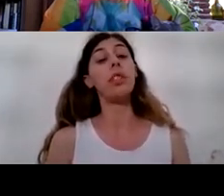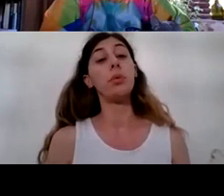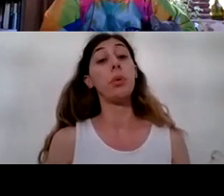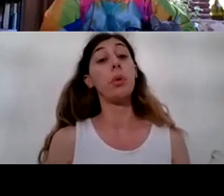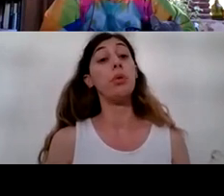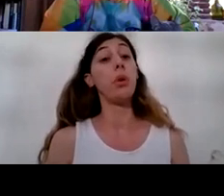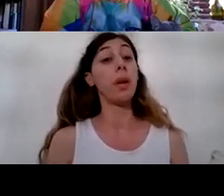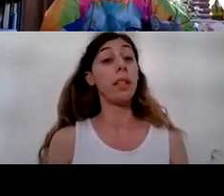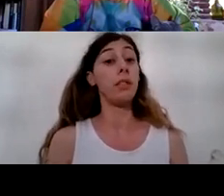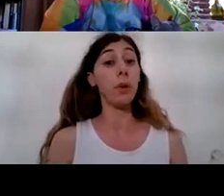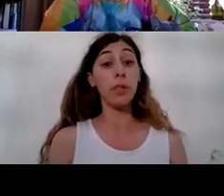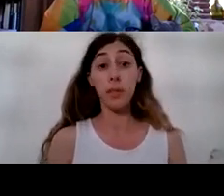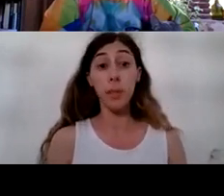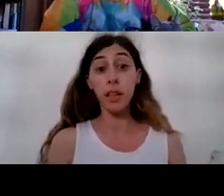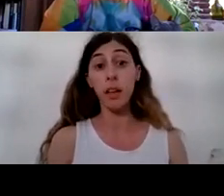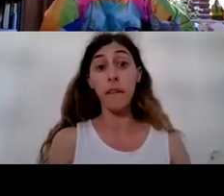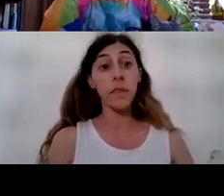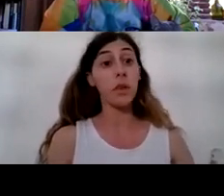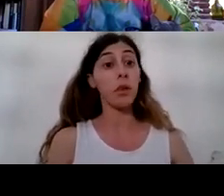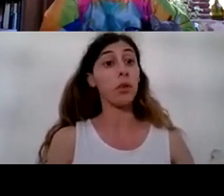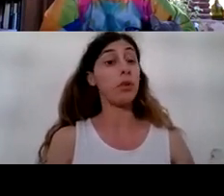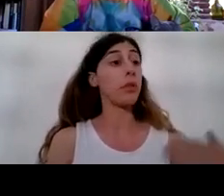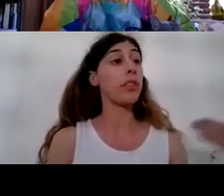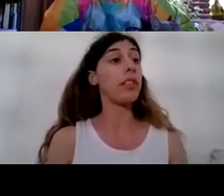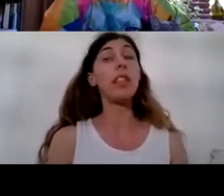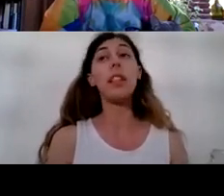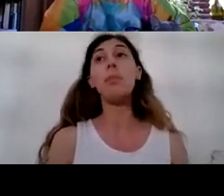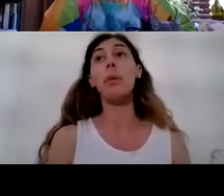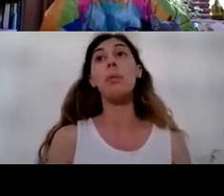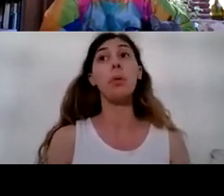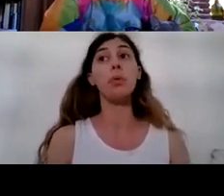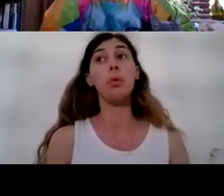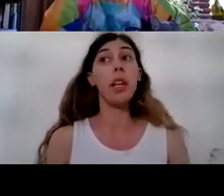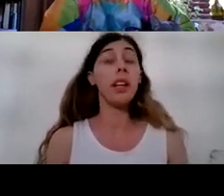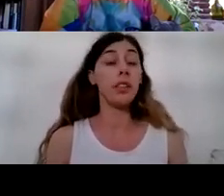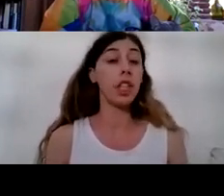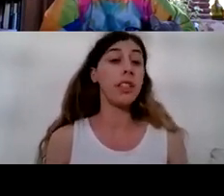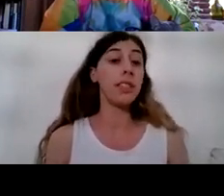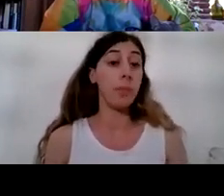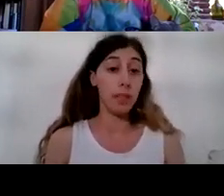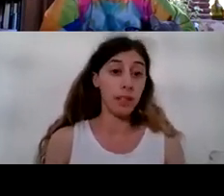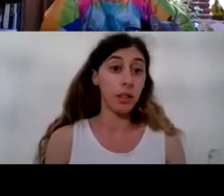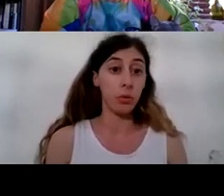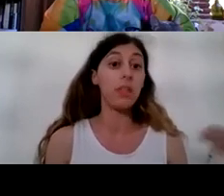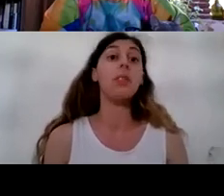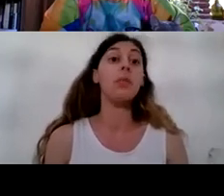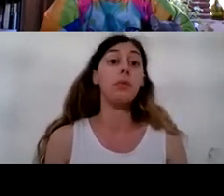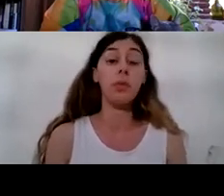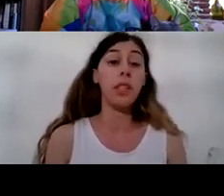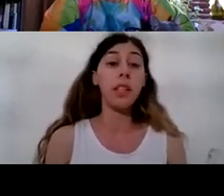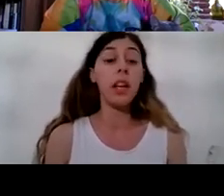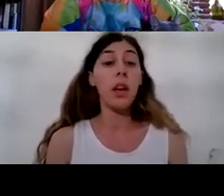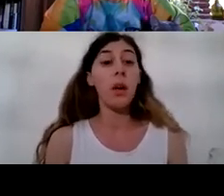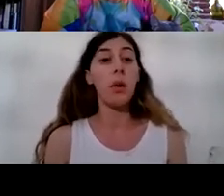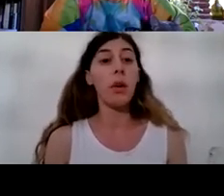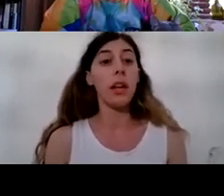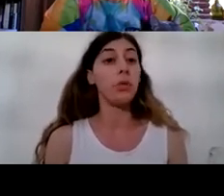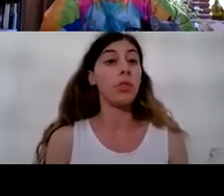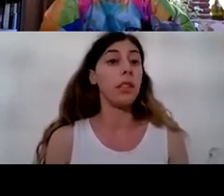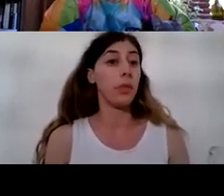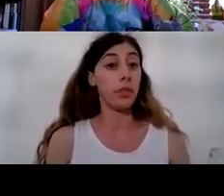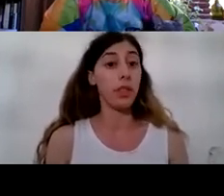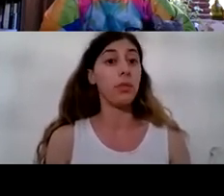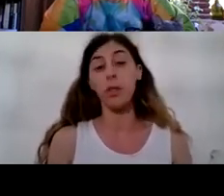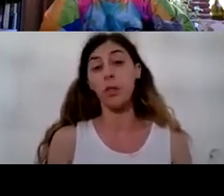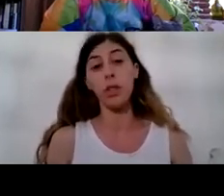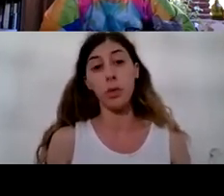tests for the person to sort of be reaffirmed as a trans person, and